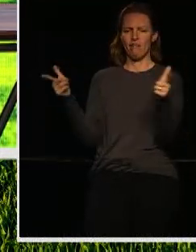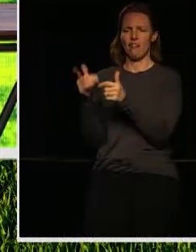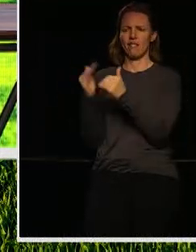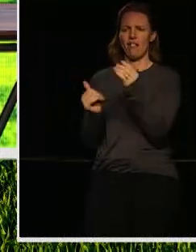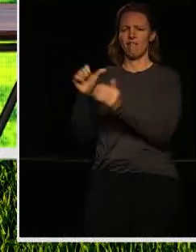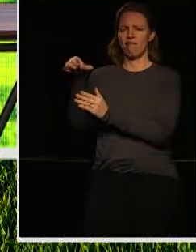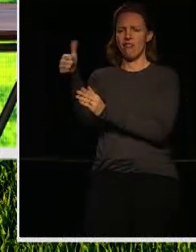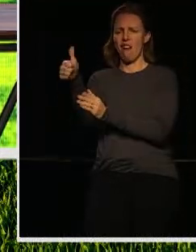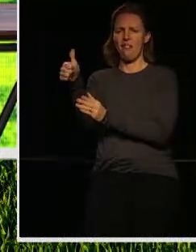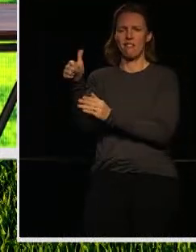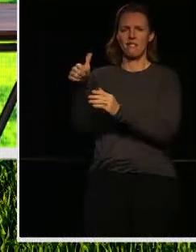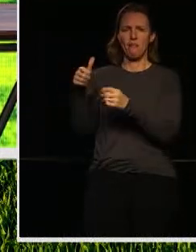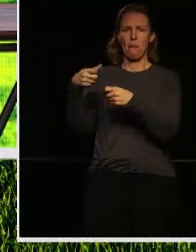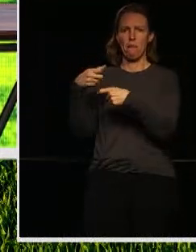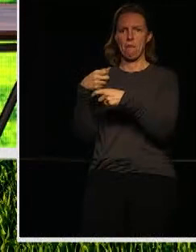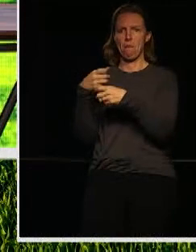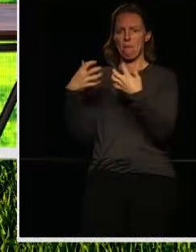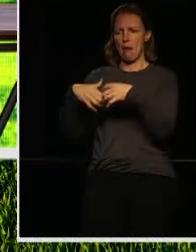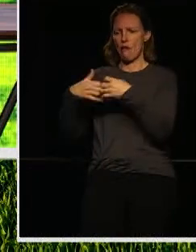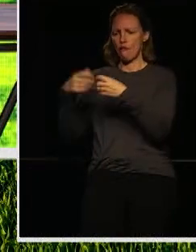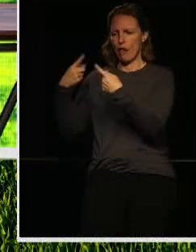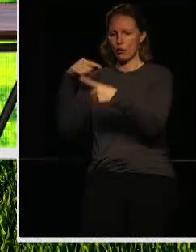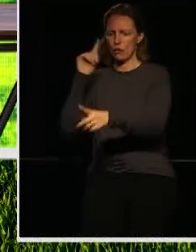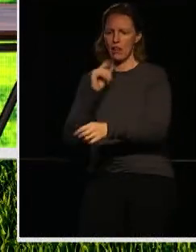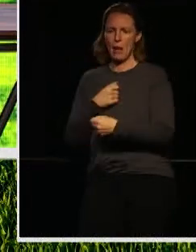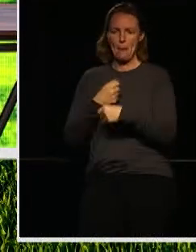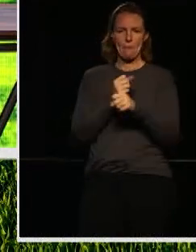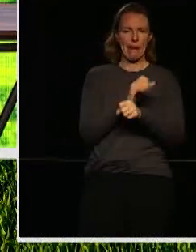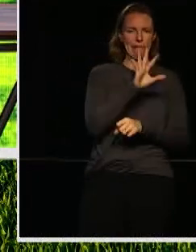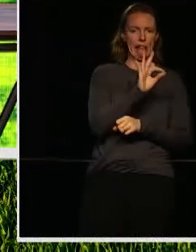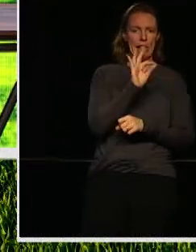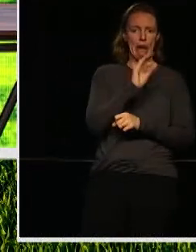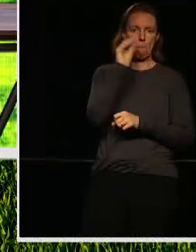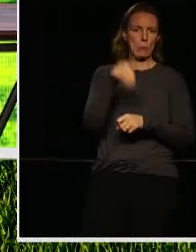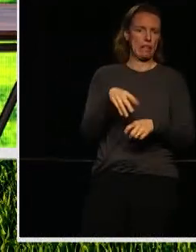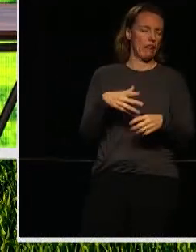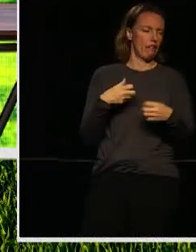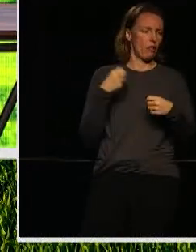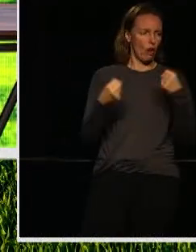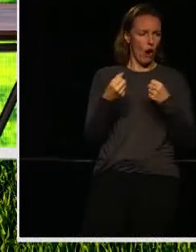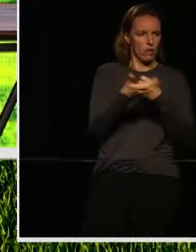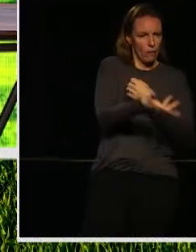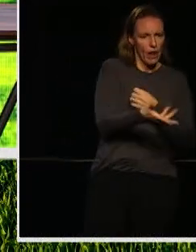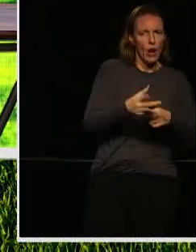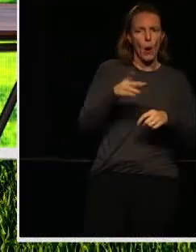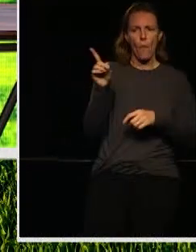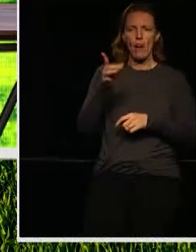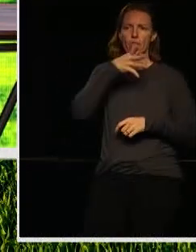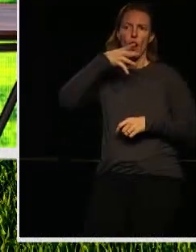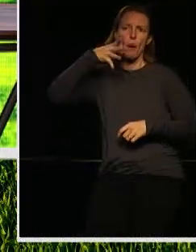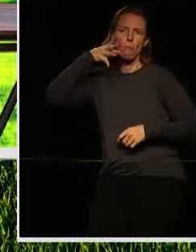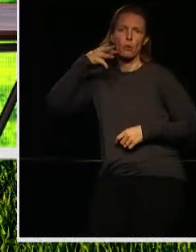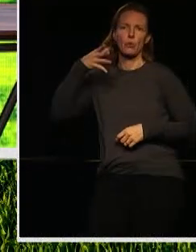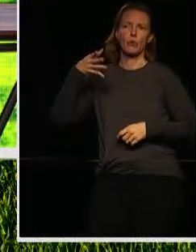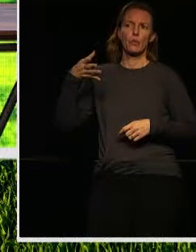10 automobile manufacturers in the world that make 99% of the automobiles out there. Whereas farmers, we have